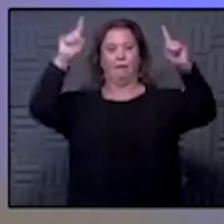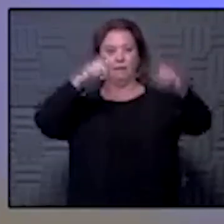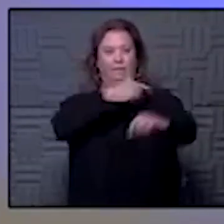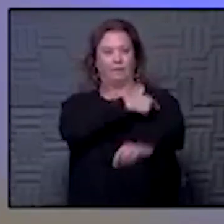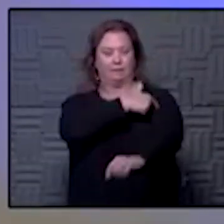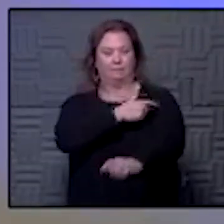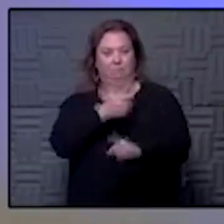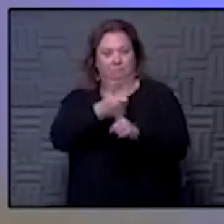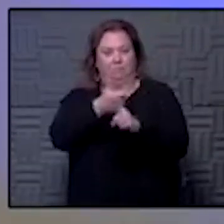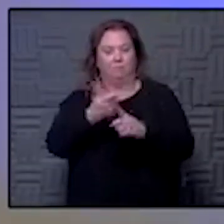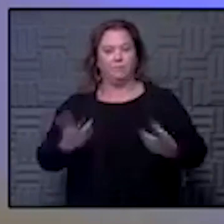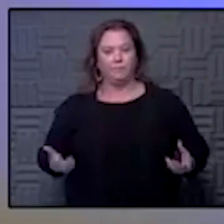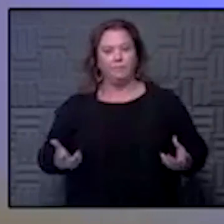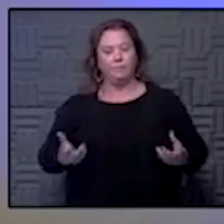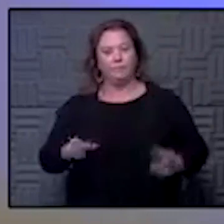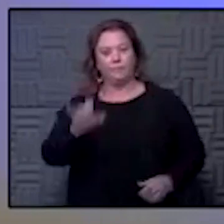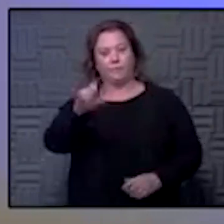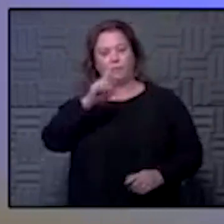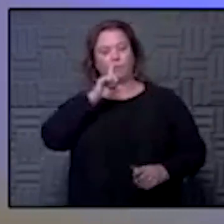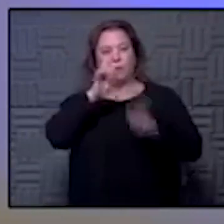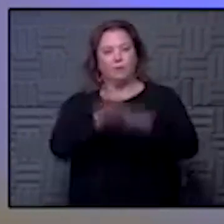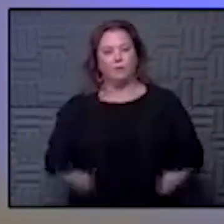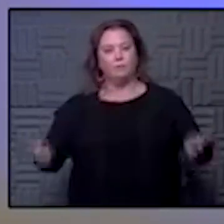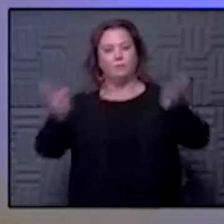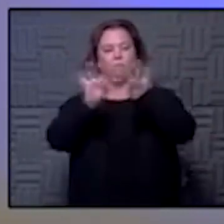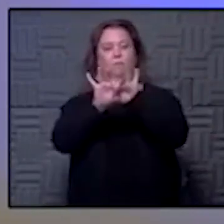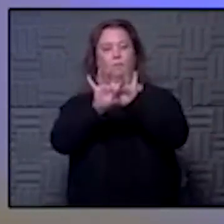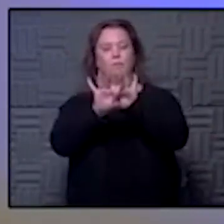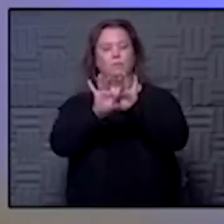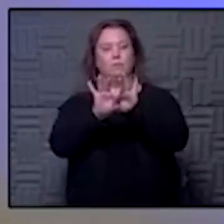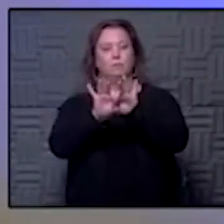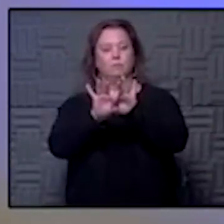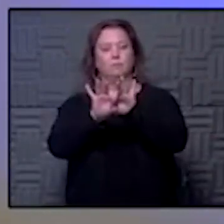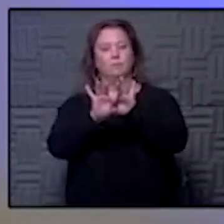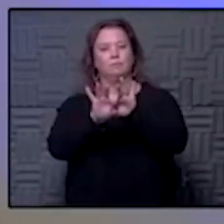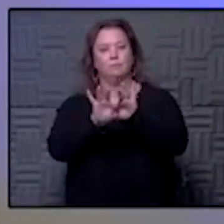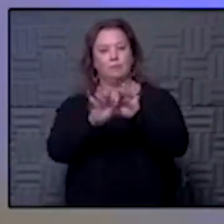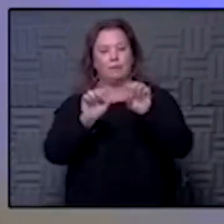is. And so those are really important endpoints that will help us